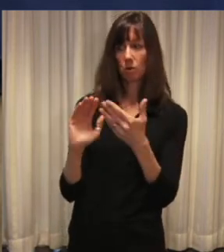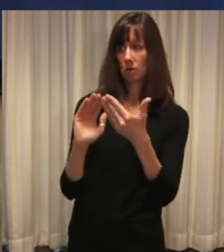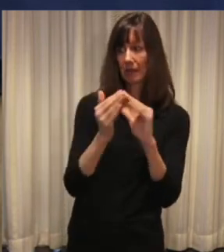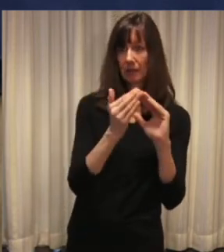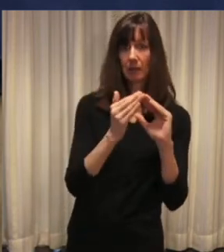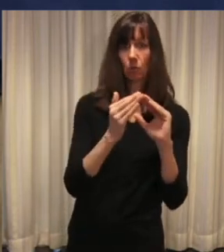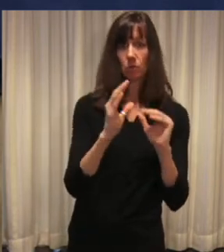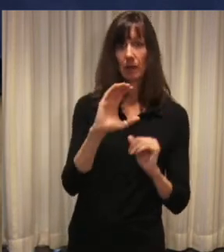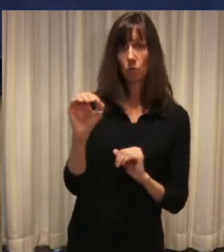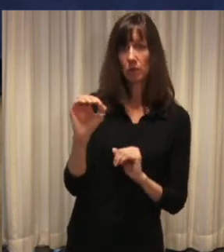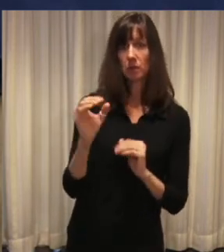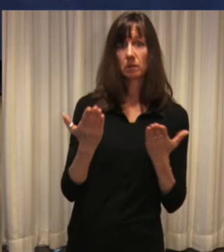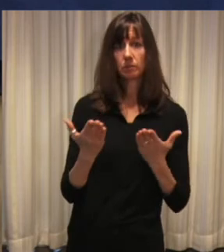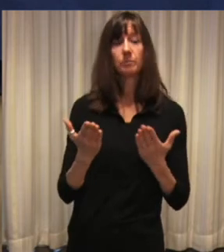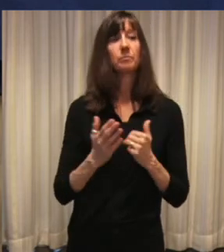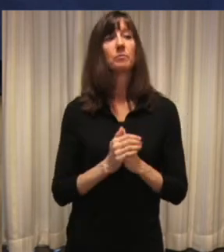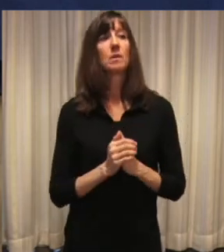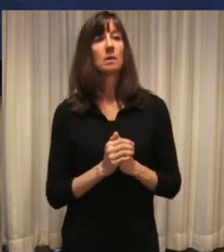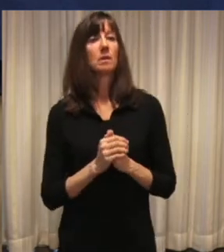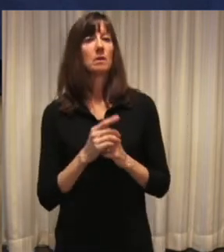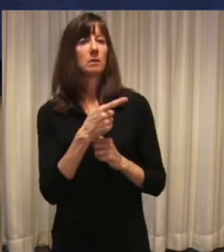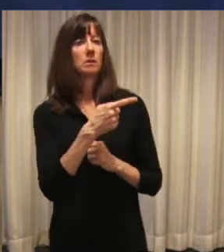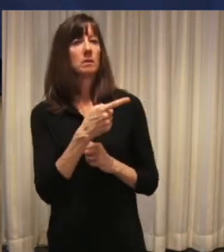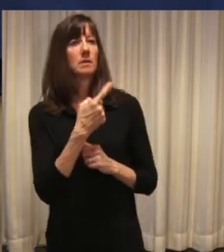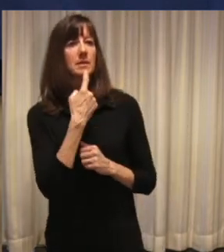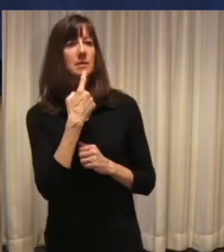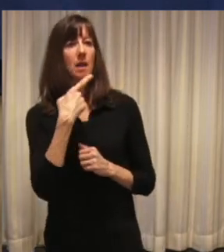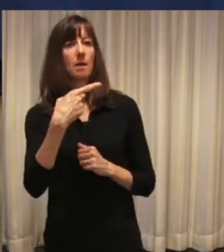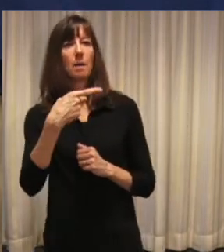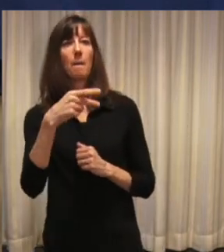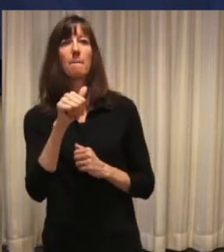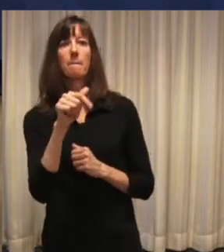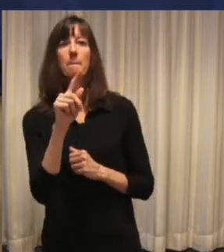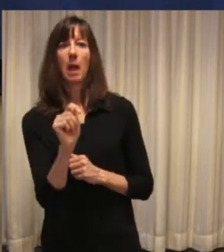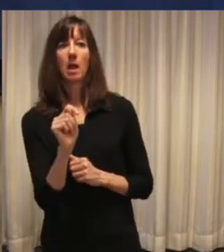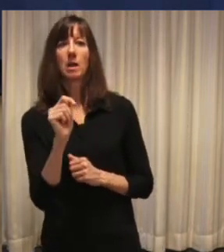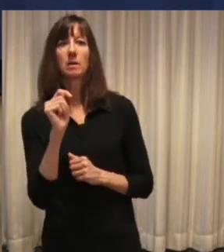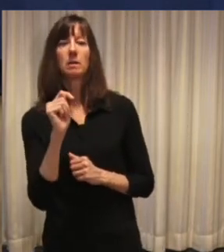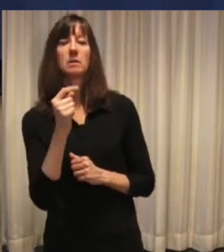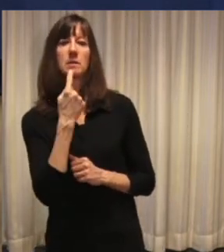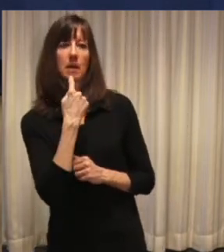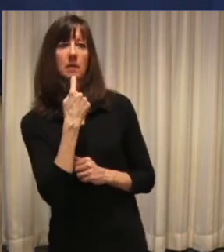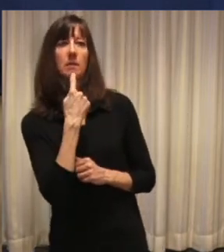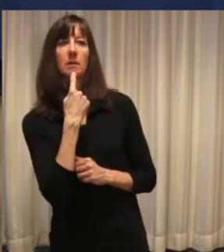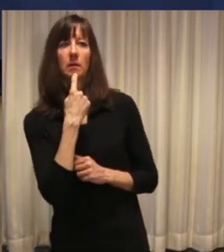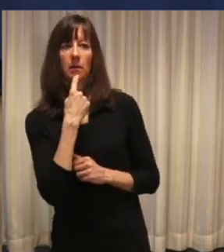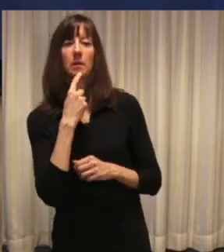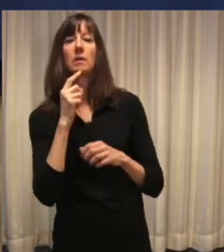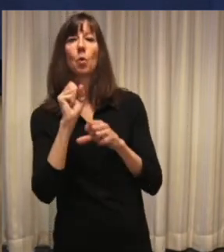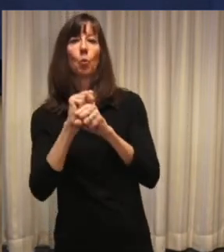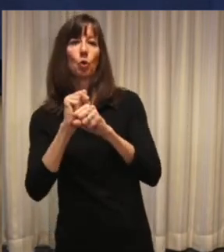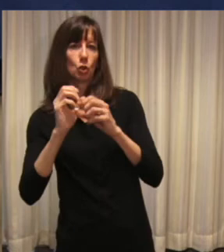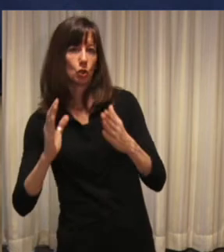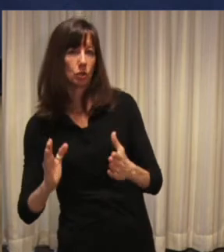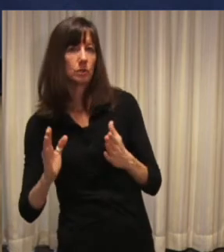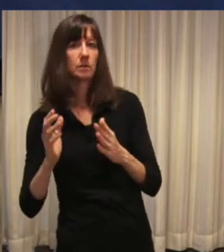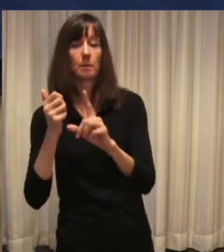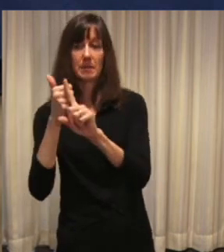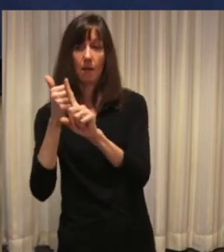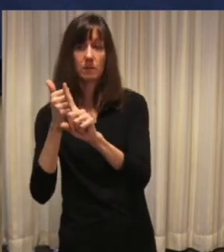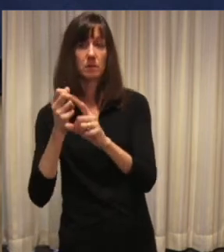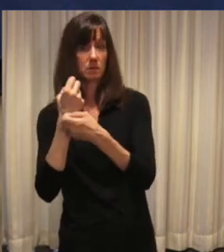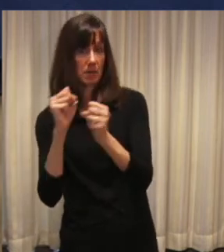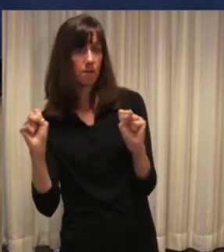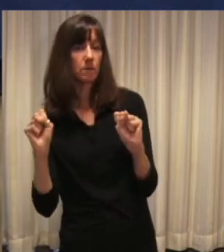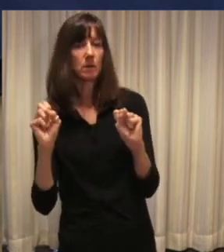minutes ago. We're going to make sure that the building is separated. Anyone who knows that campus knows that the Kate Walden Fieldhouse stands on its own.